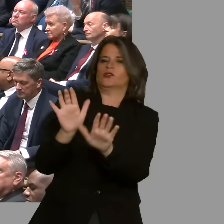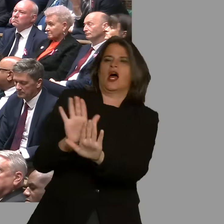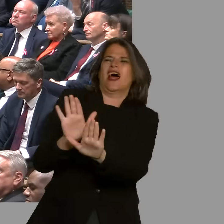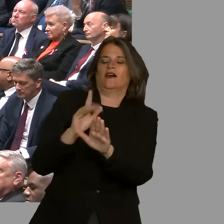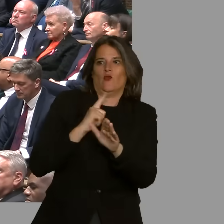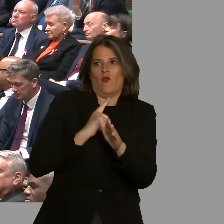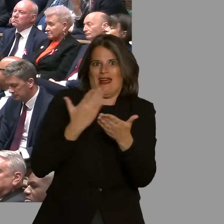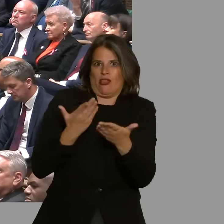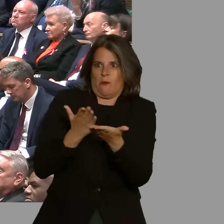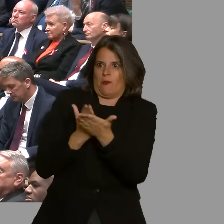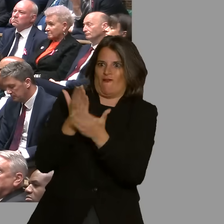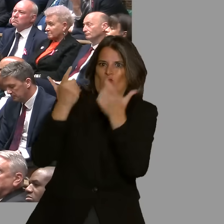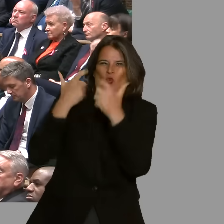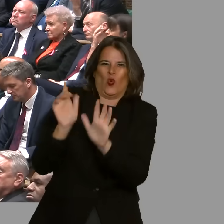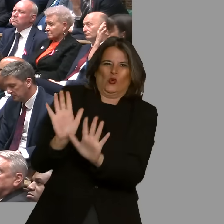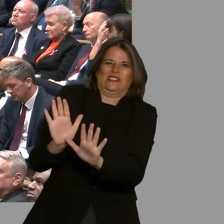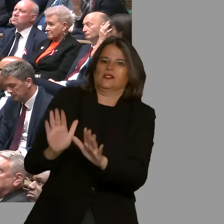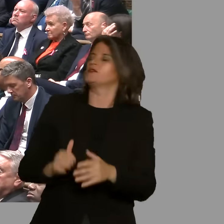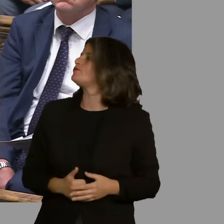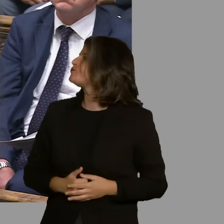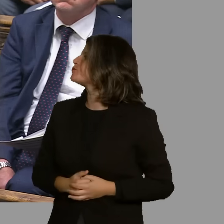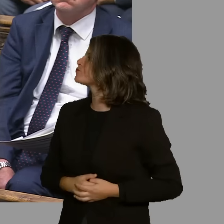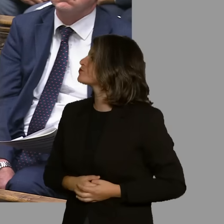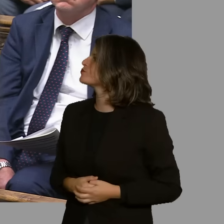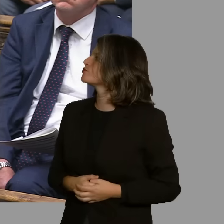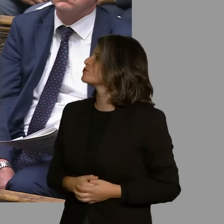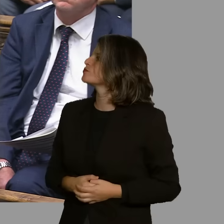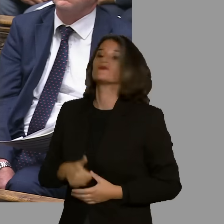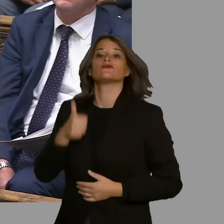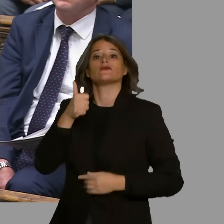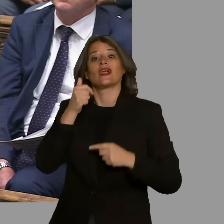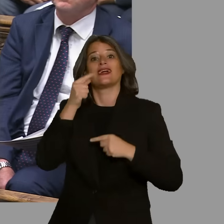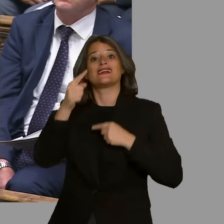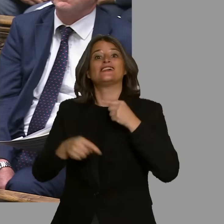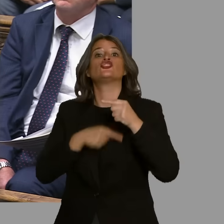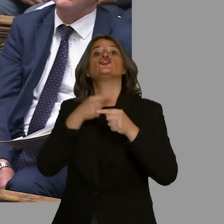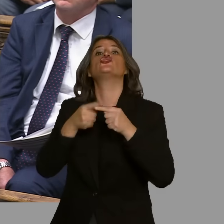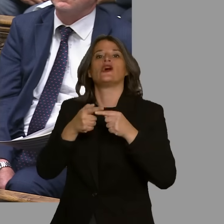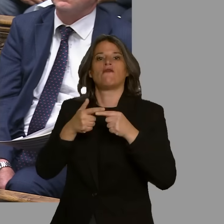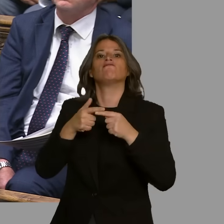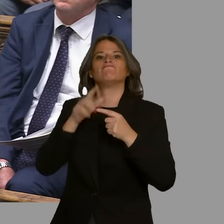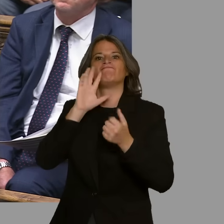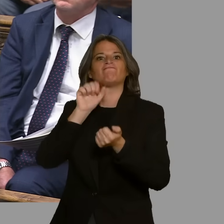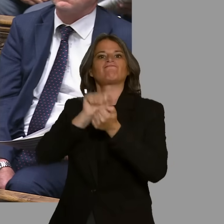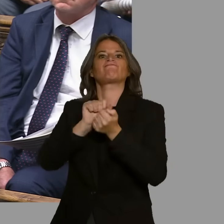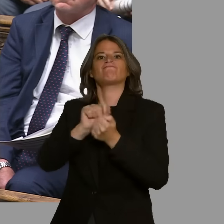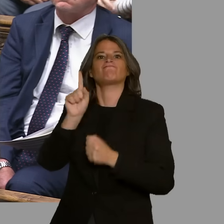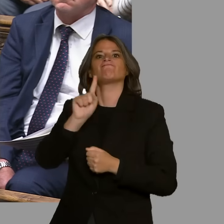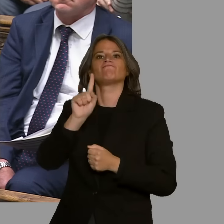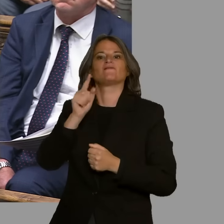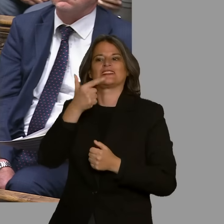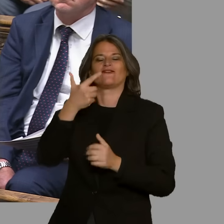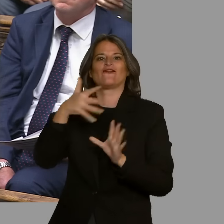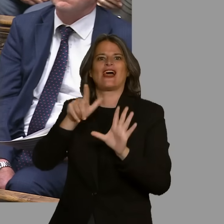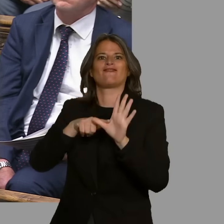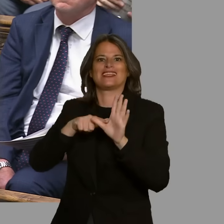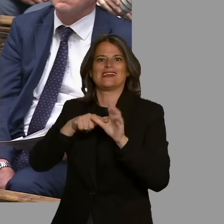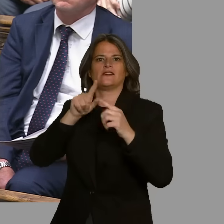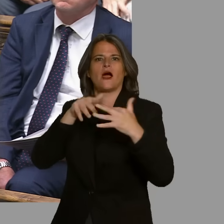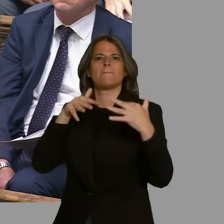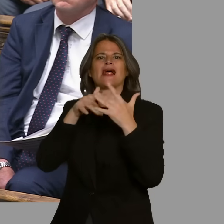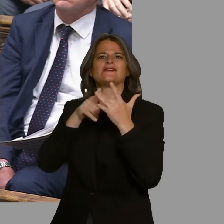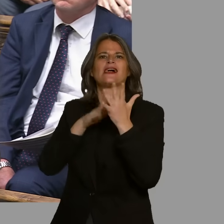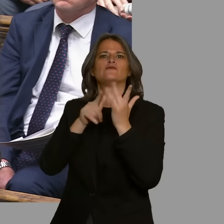29th Infantry Brigade's last stand prevented the capture of Seoul during the Korea War. That hill is now called Gloucester